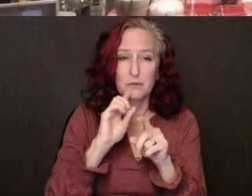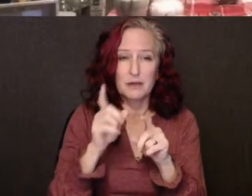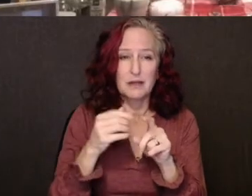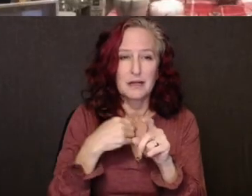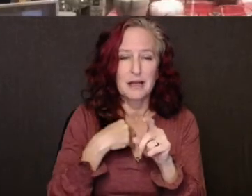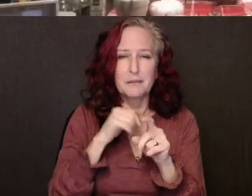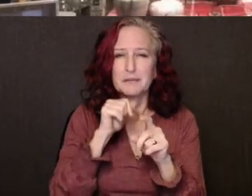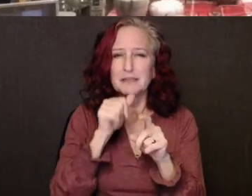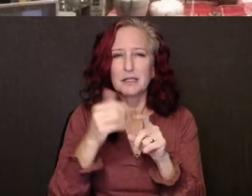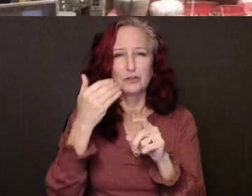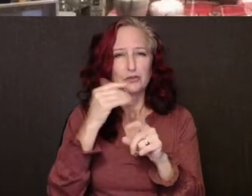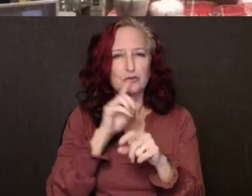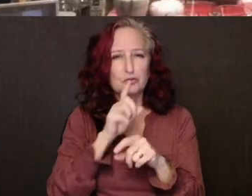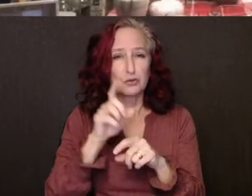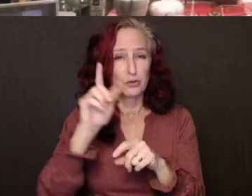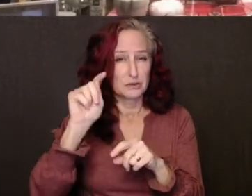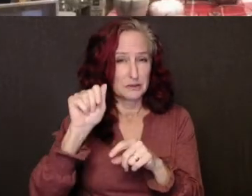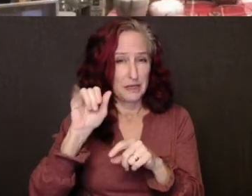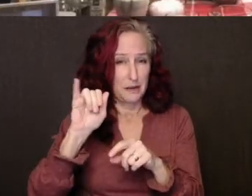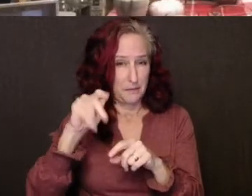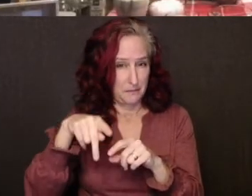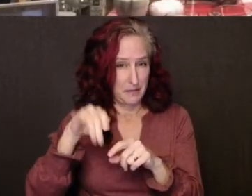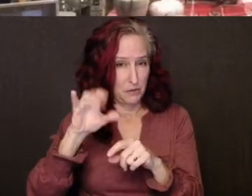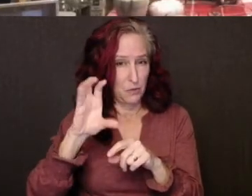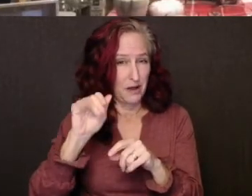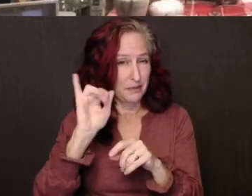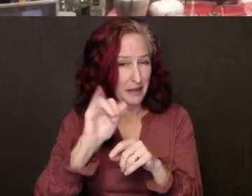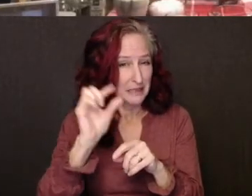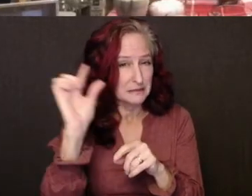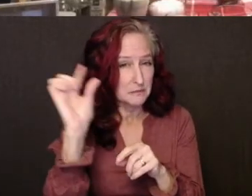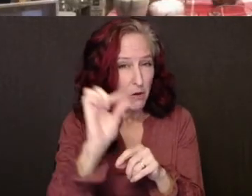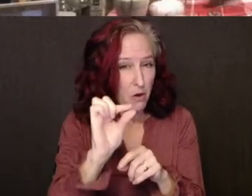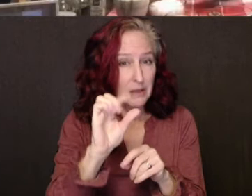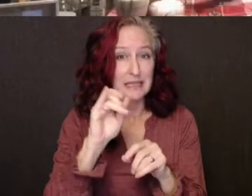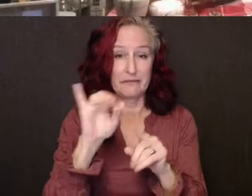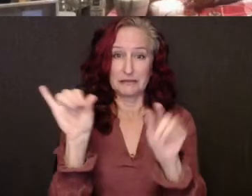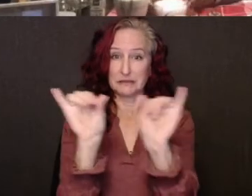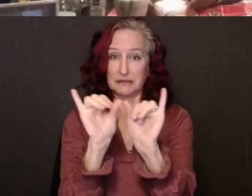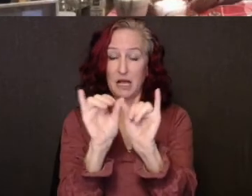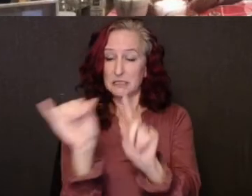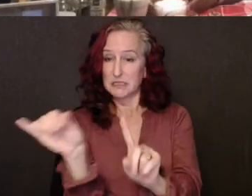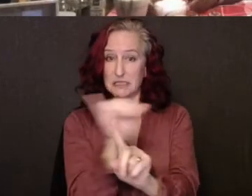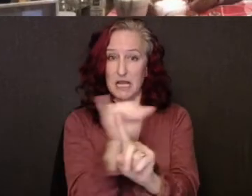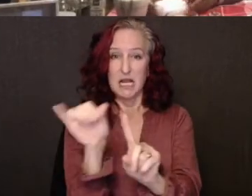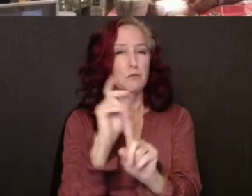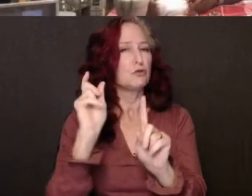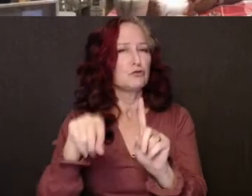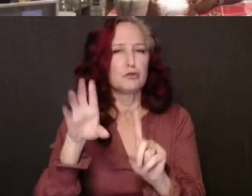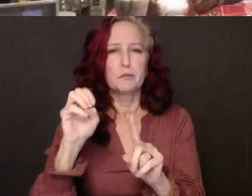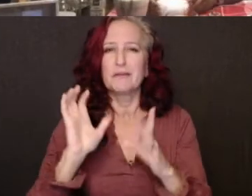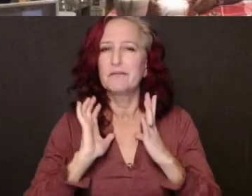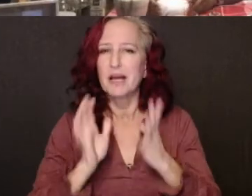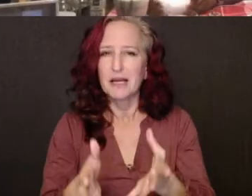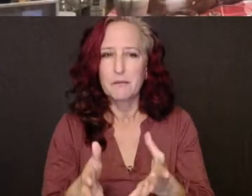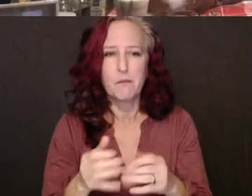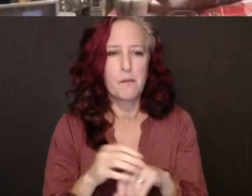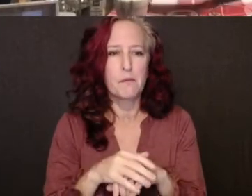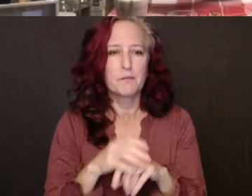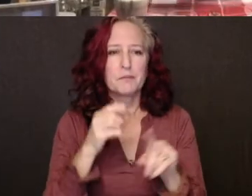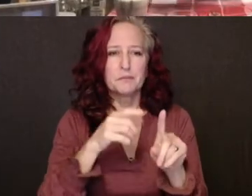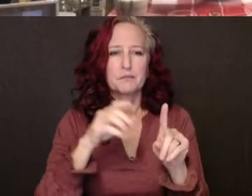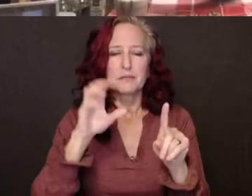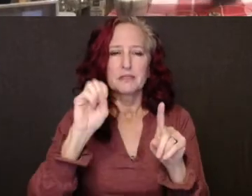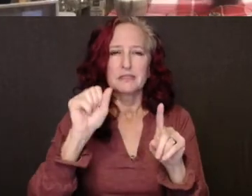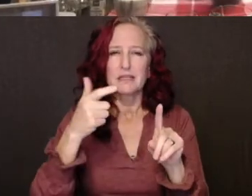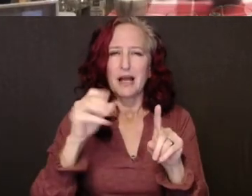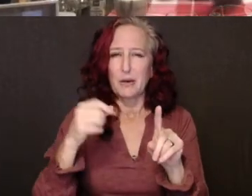people can find sago easily, could they use tapioca? Or would it be just too different? I haven't